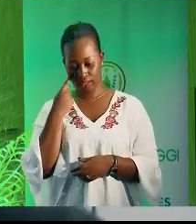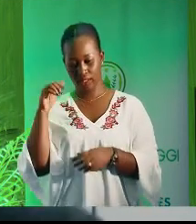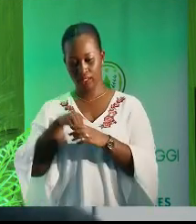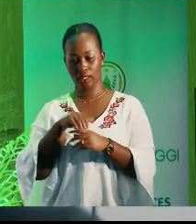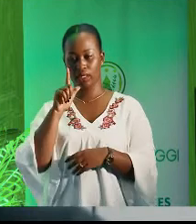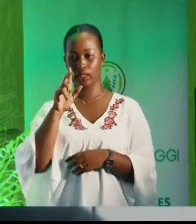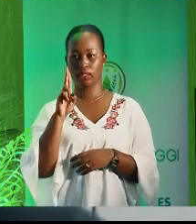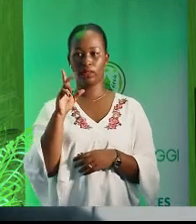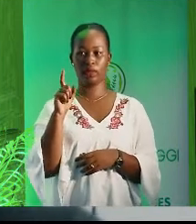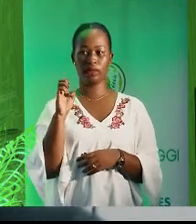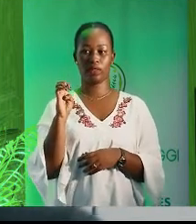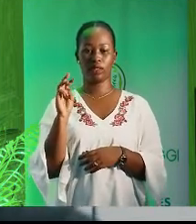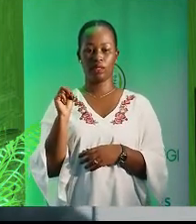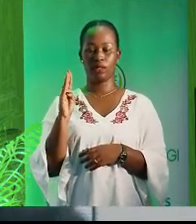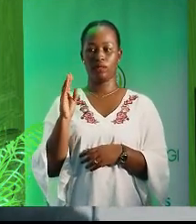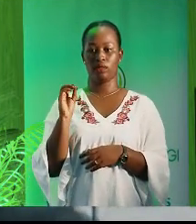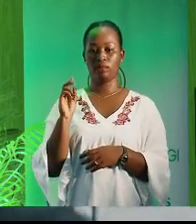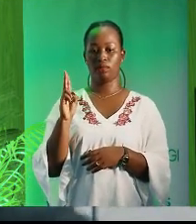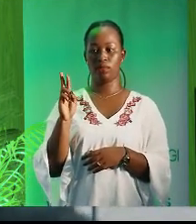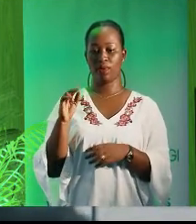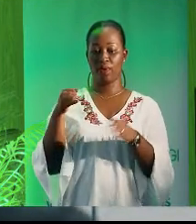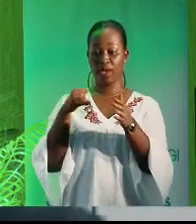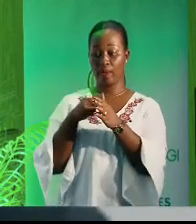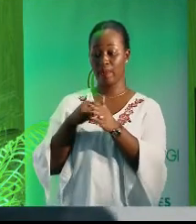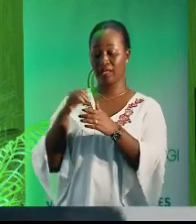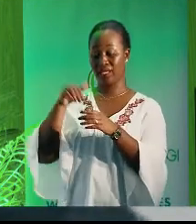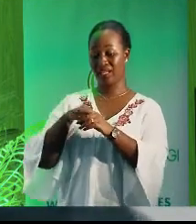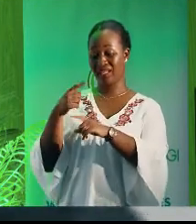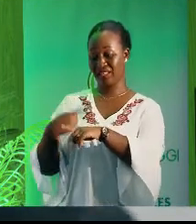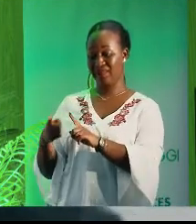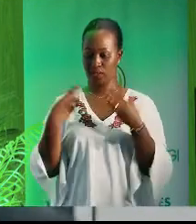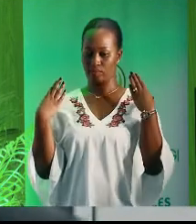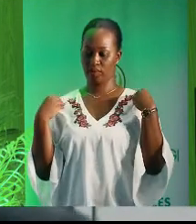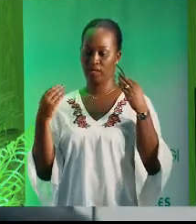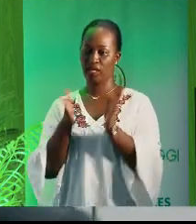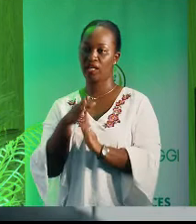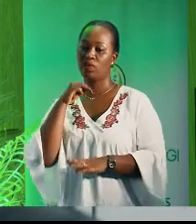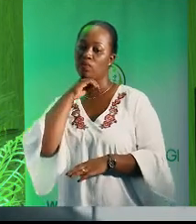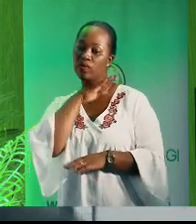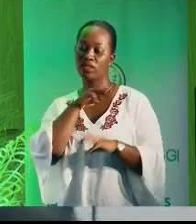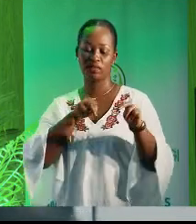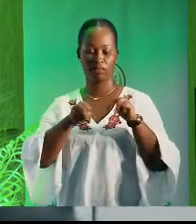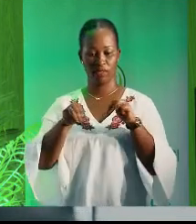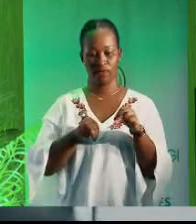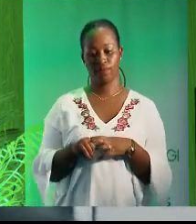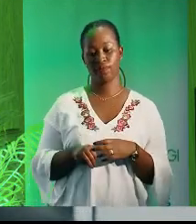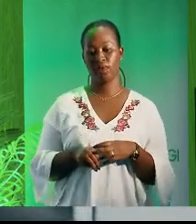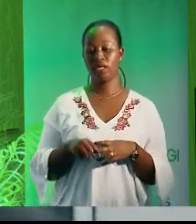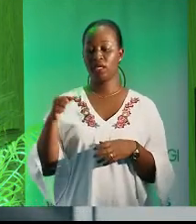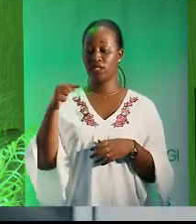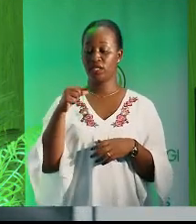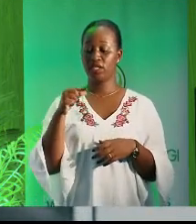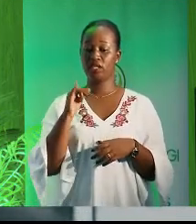scale of the impact of human activity on the environment. GGI has increasingly